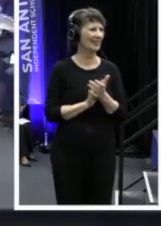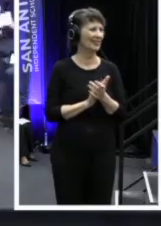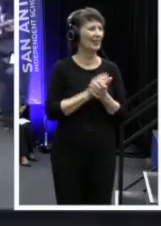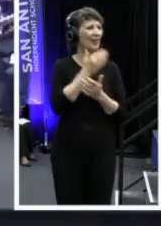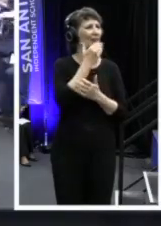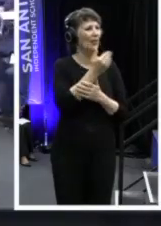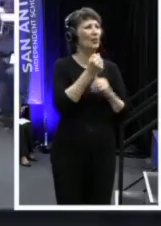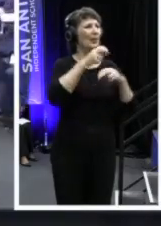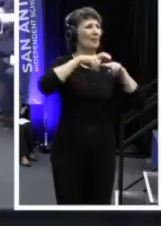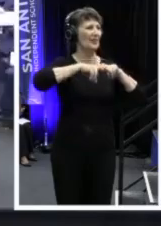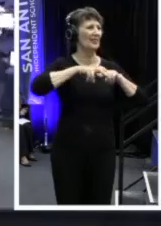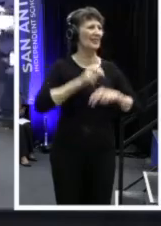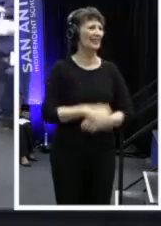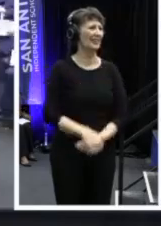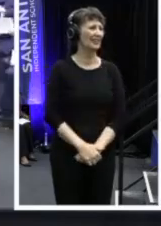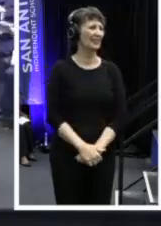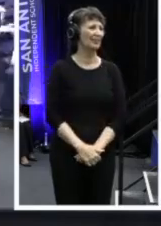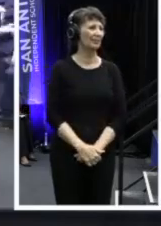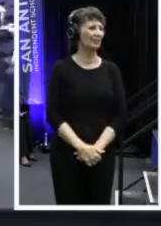Thank you. You may be seated.